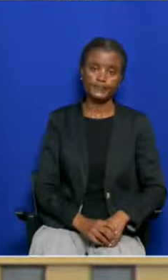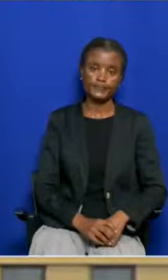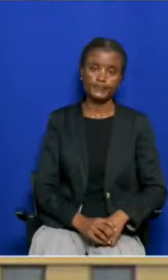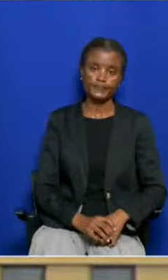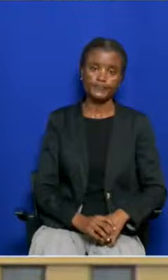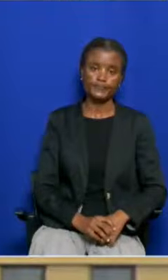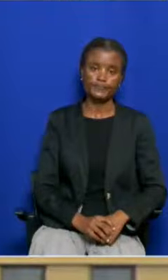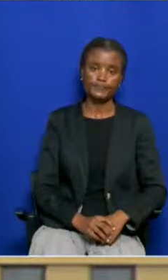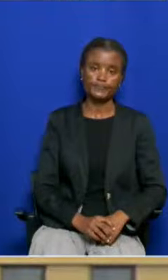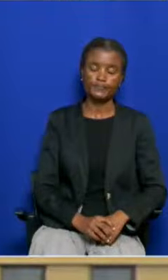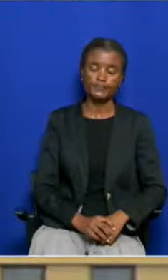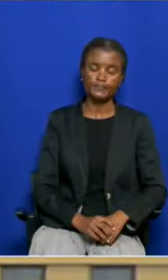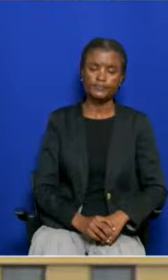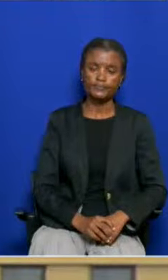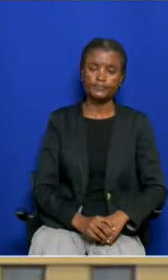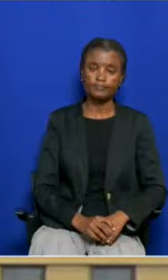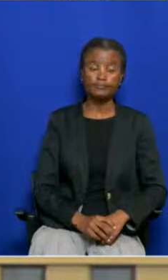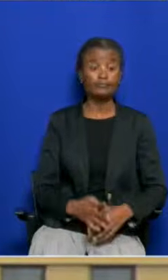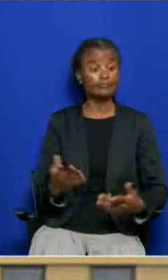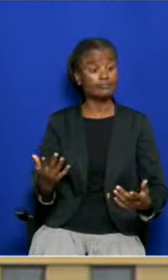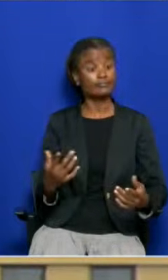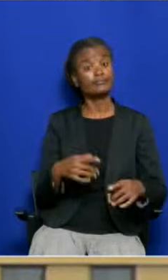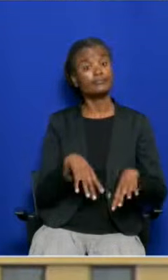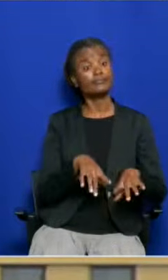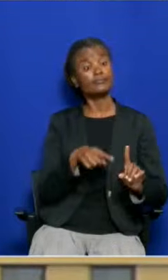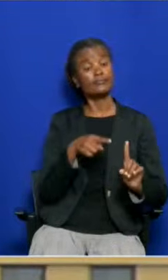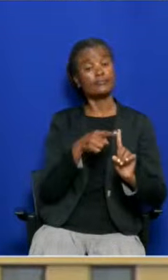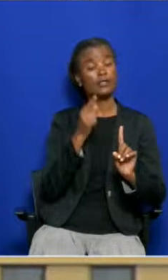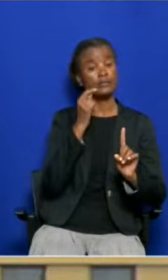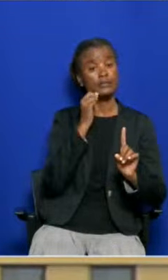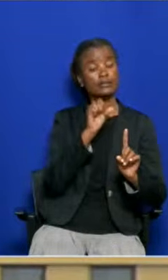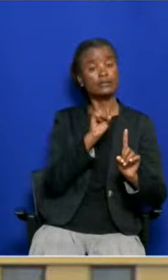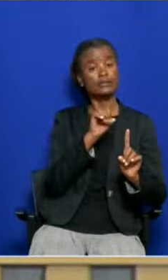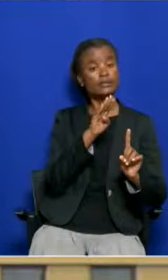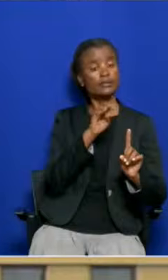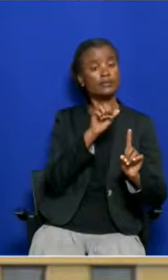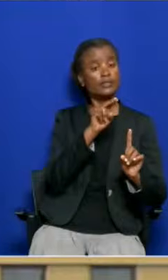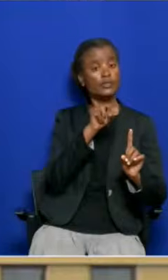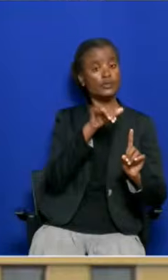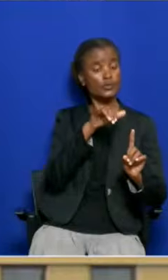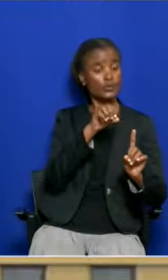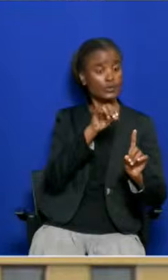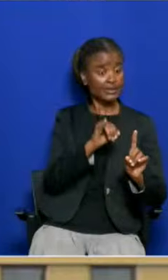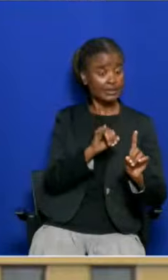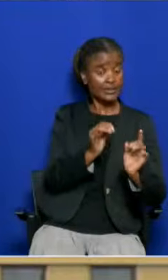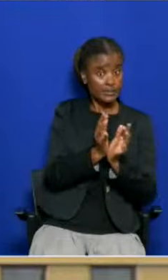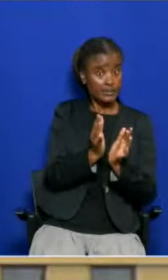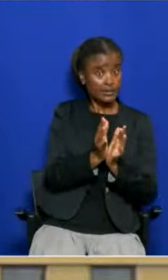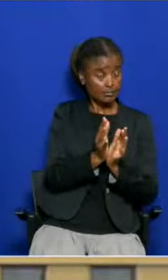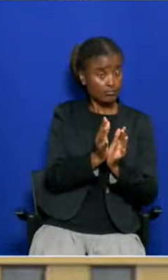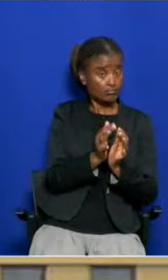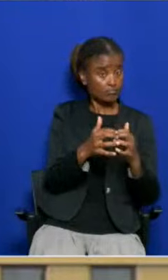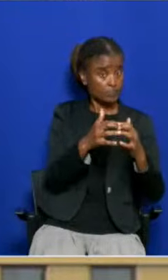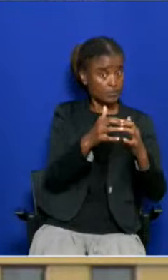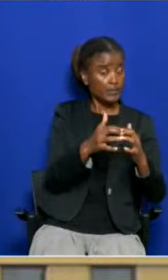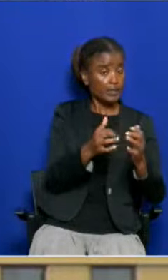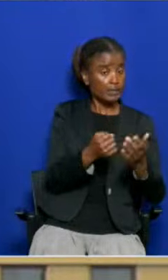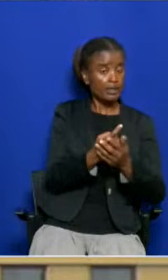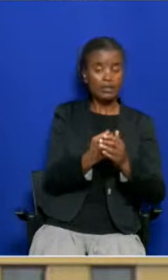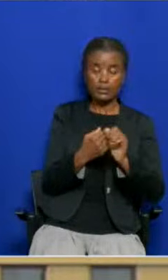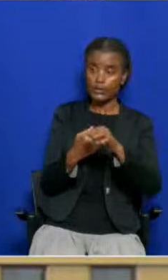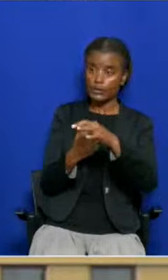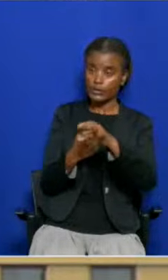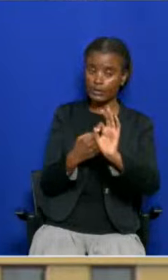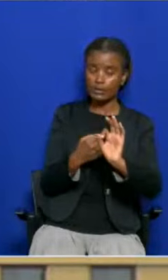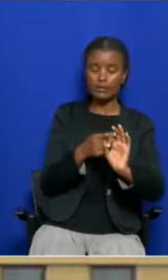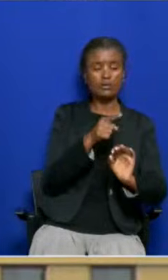And did you set up the meeting with Mr. Sibanyoni? That's correct. Did you have an earlier relationship with Mr. Sibanyoni? Did you